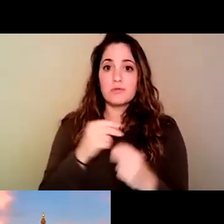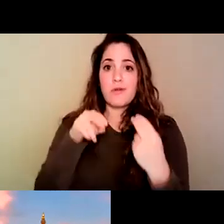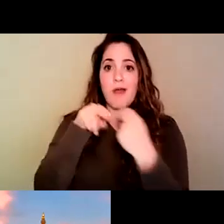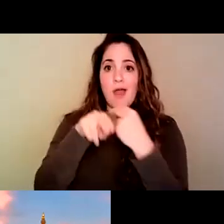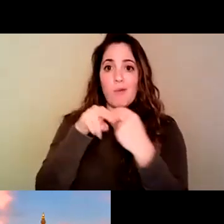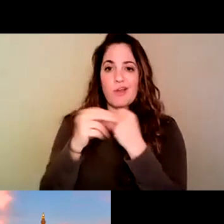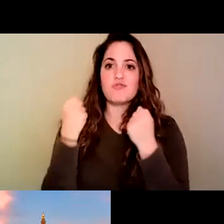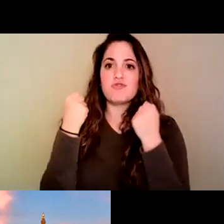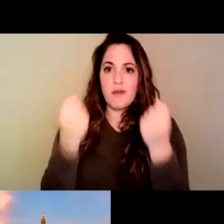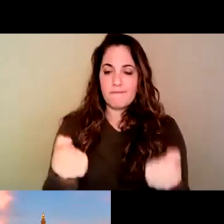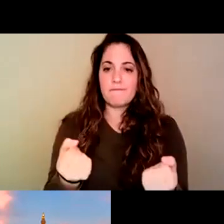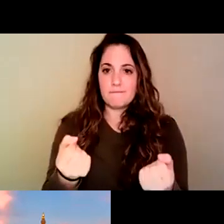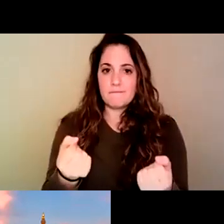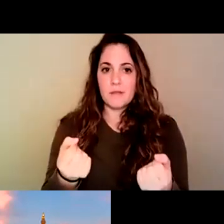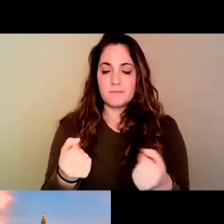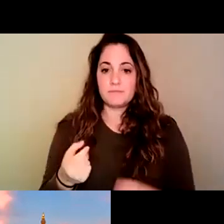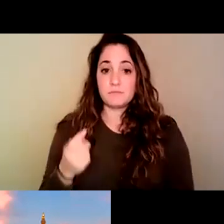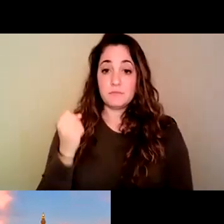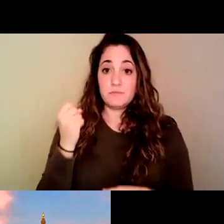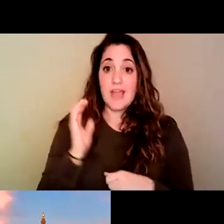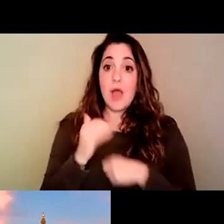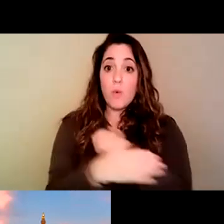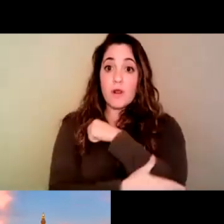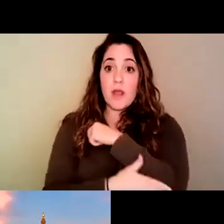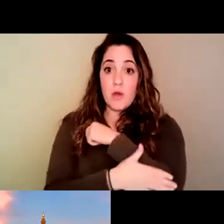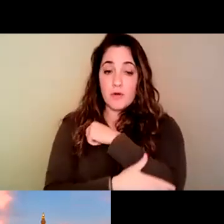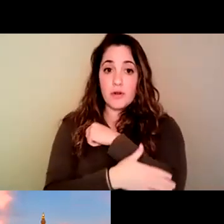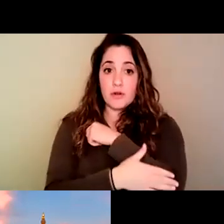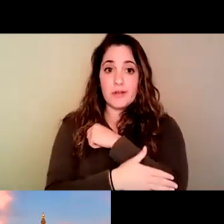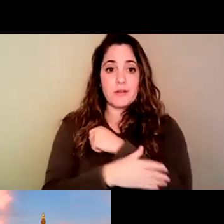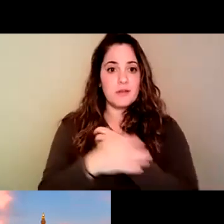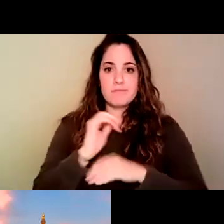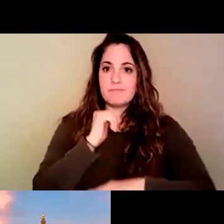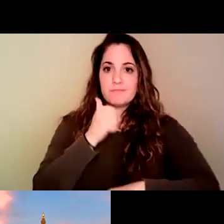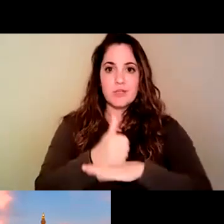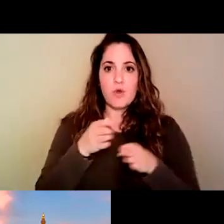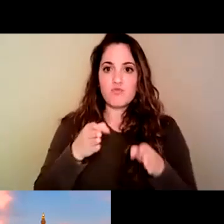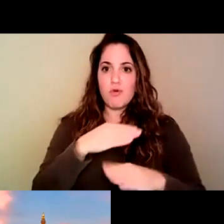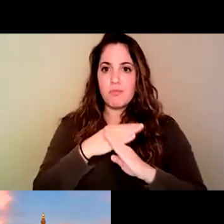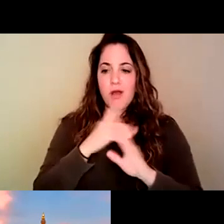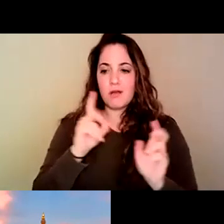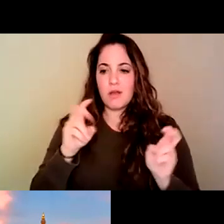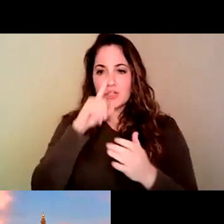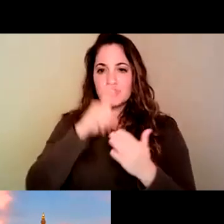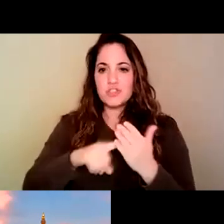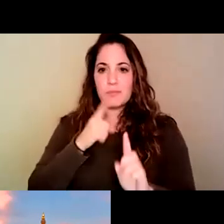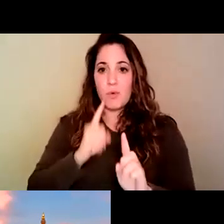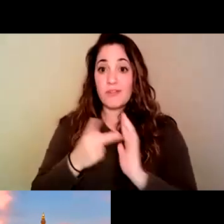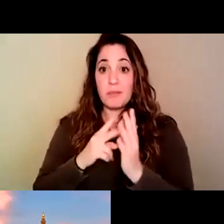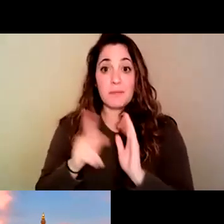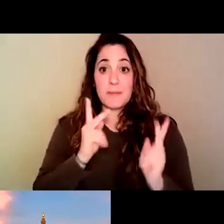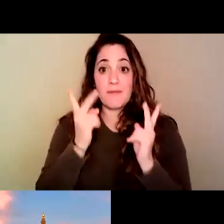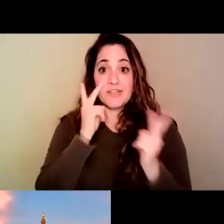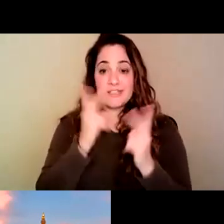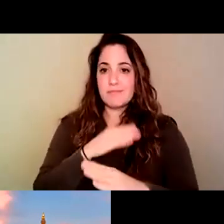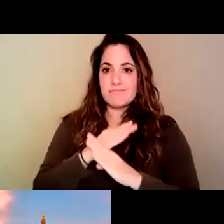in. The county had put in a roadblock, a checkpoint to keep visitors out.